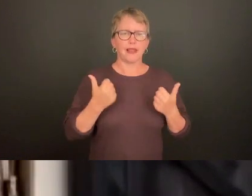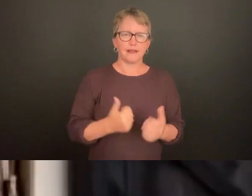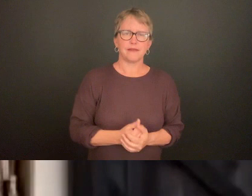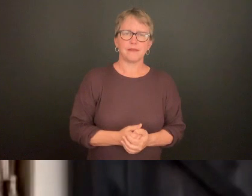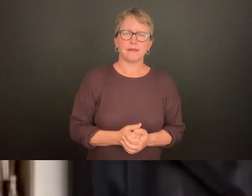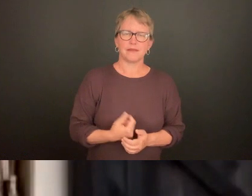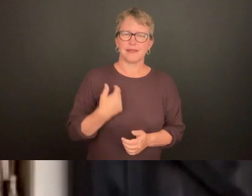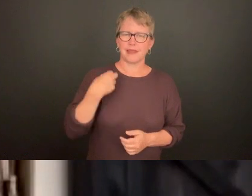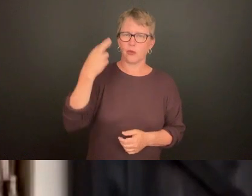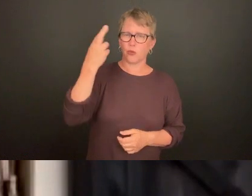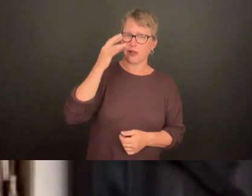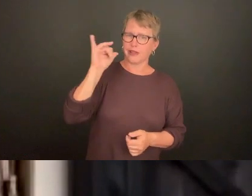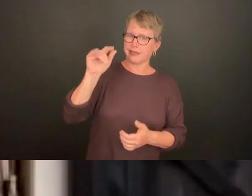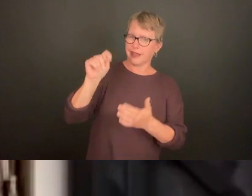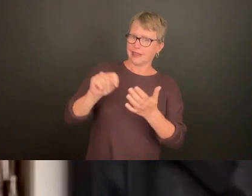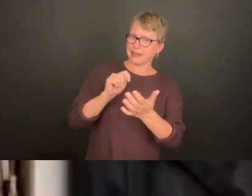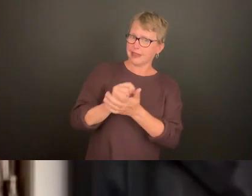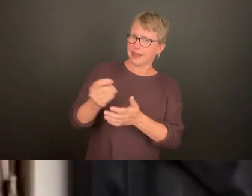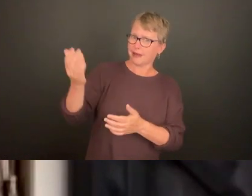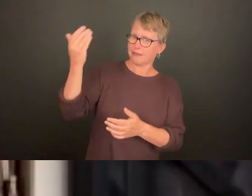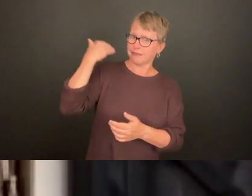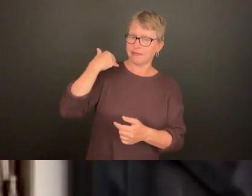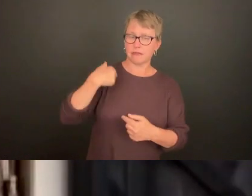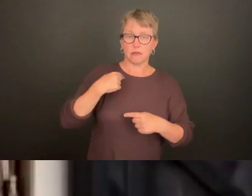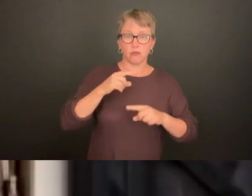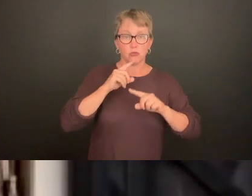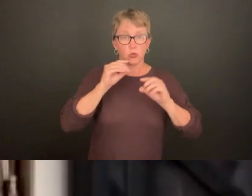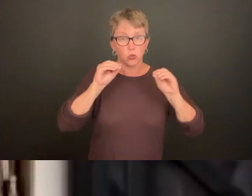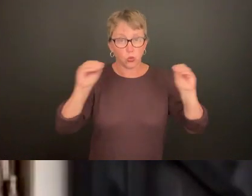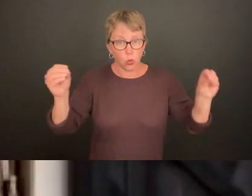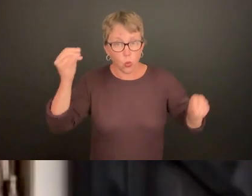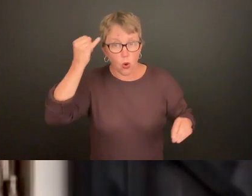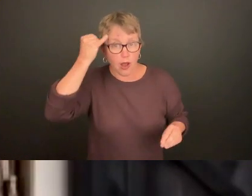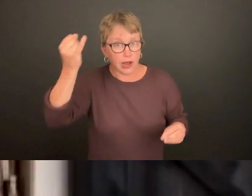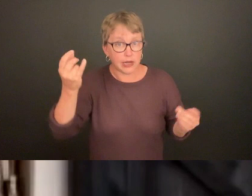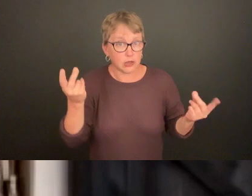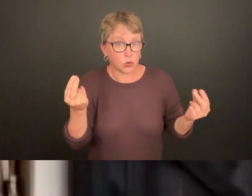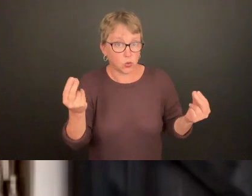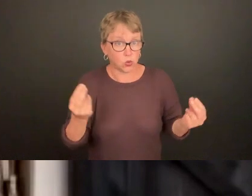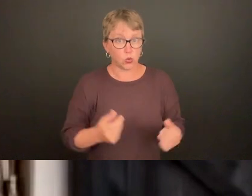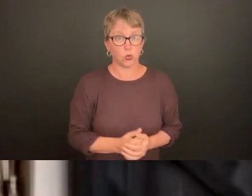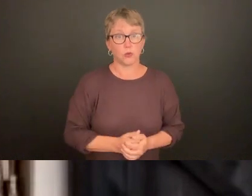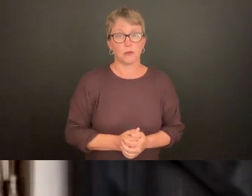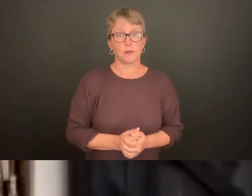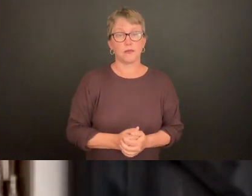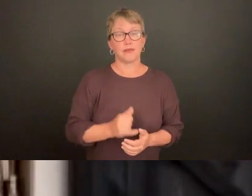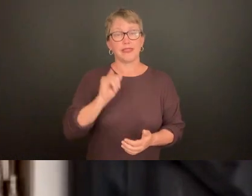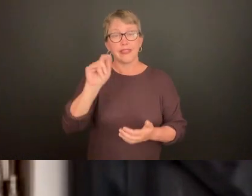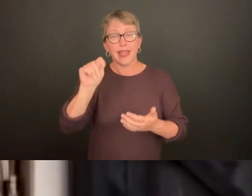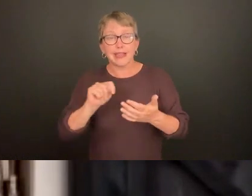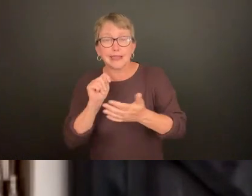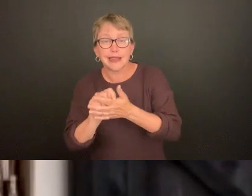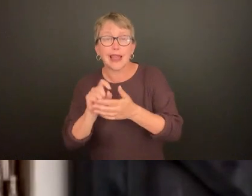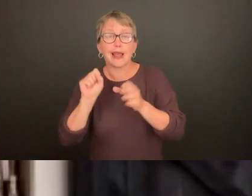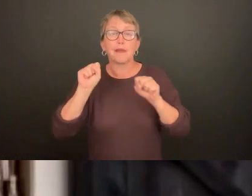I start my journey down to reliving life,